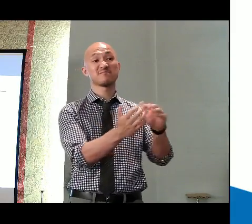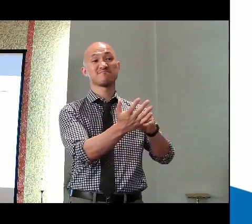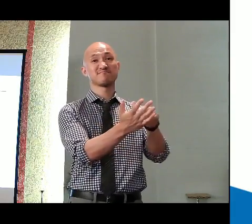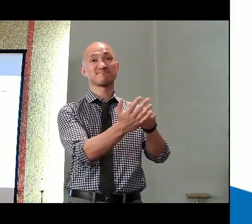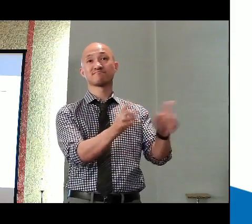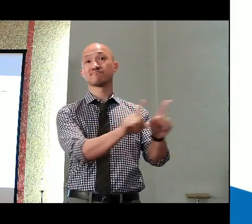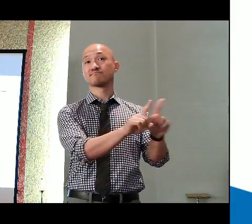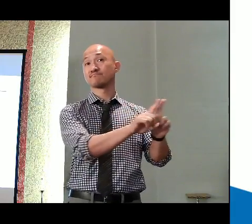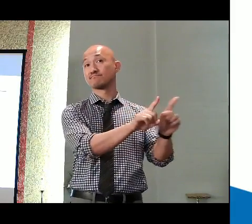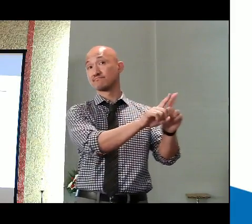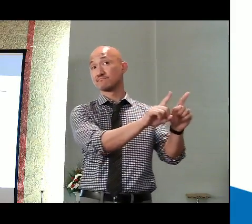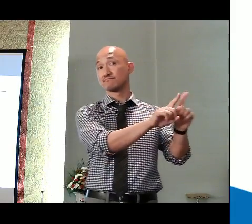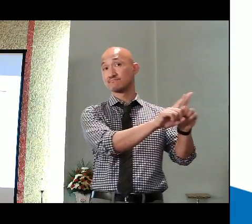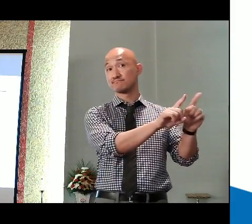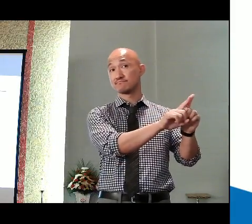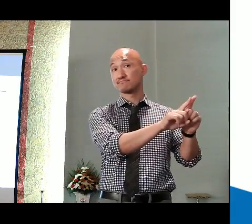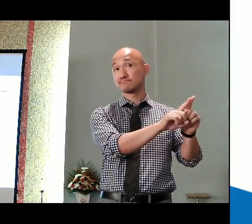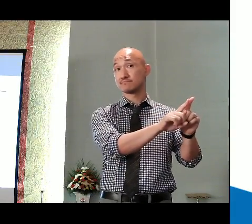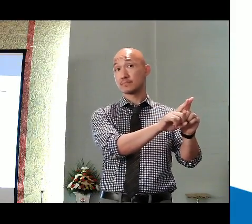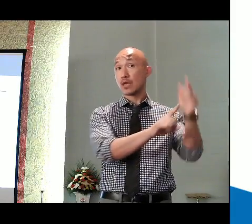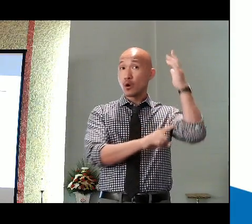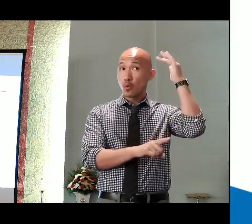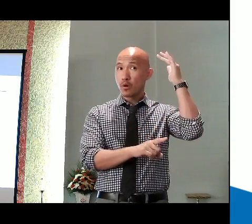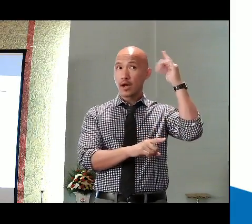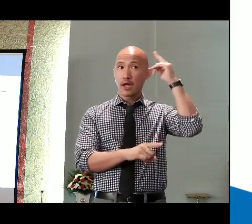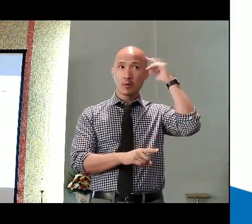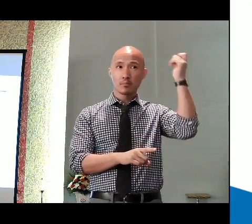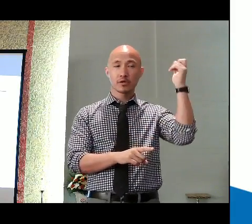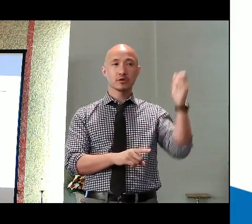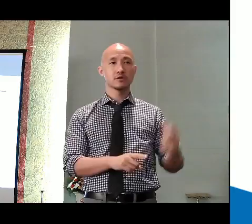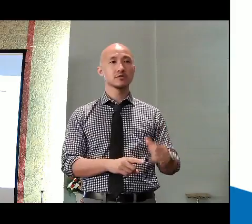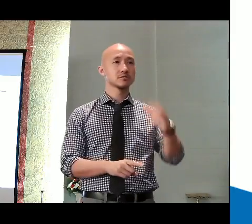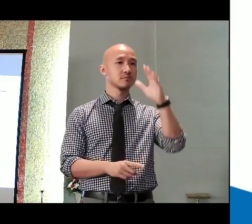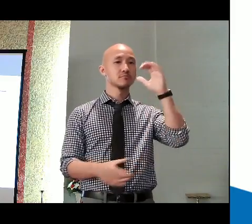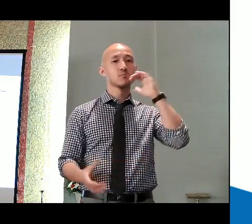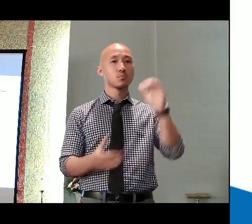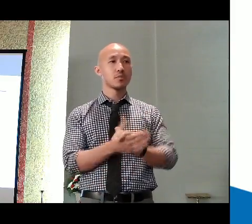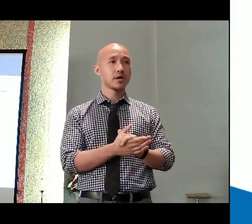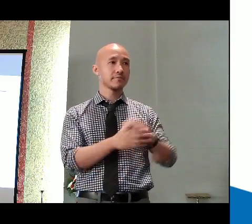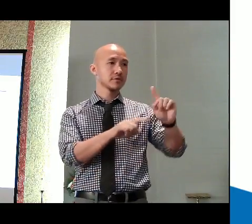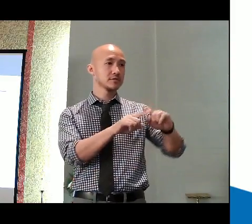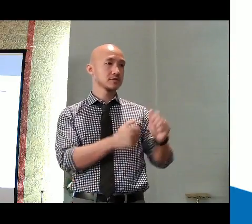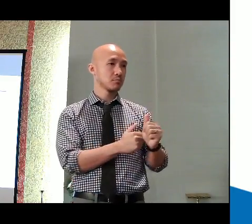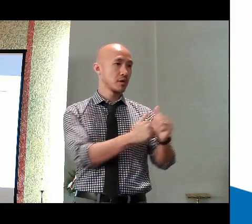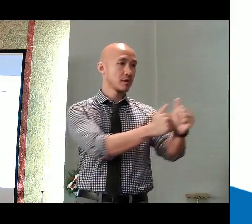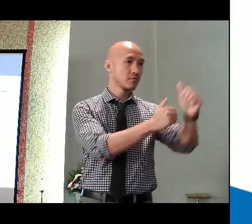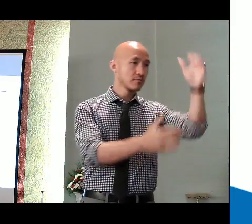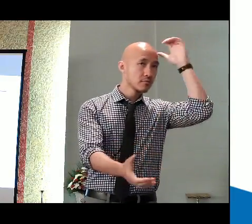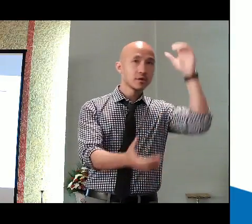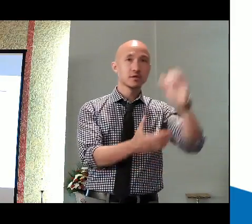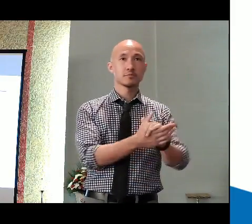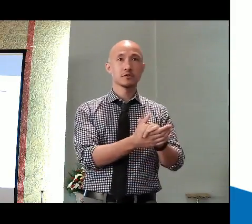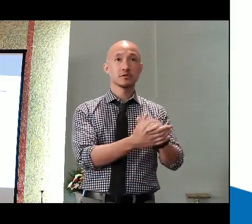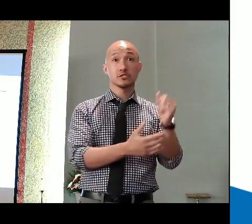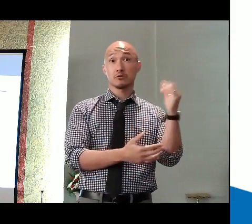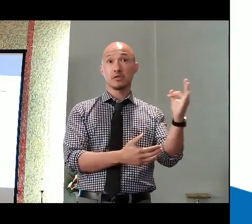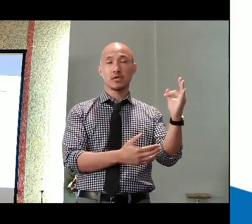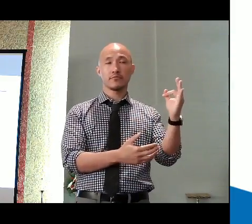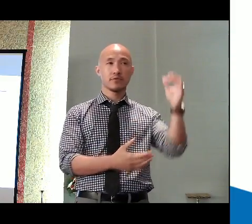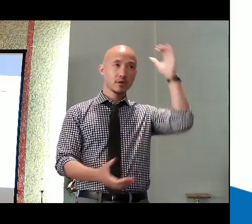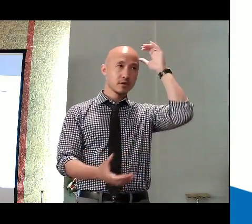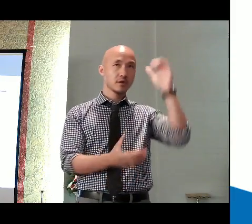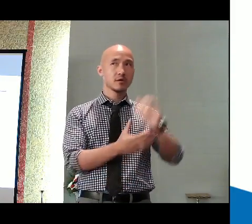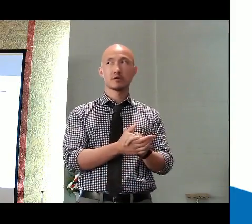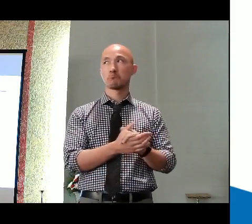Automatically, that's going to make her weaker because she needs to depend on me. And I may not know what I'm doing, you know?